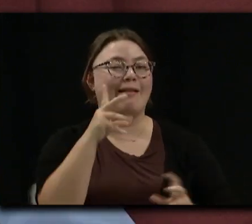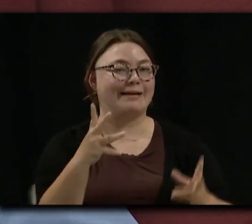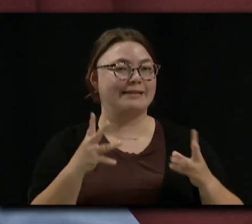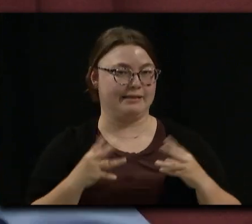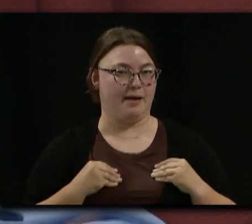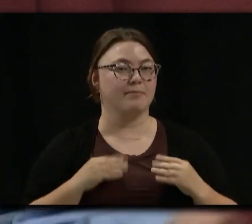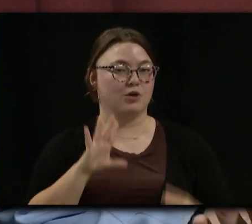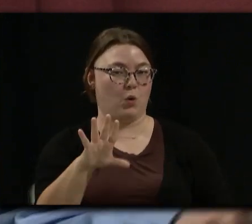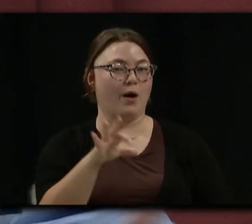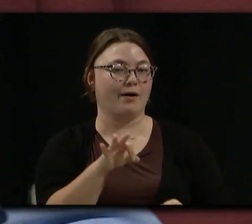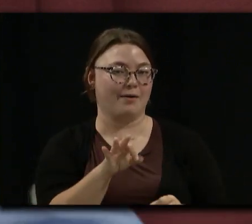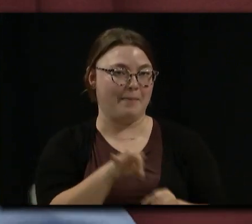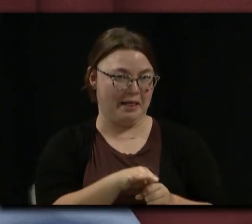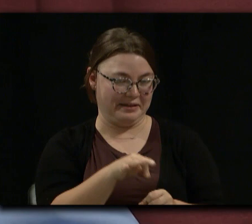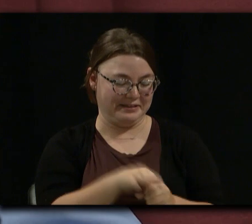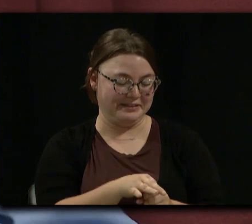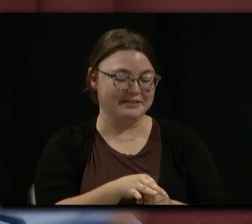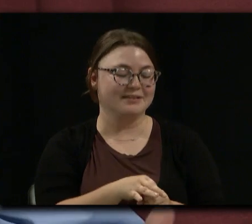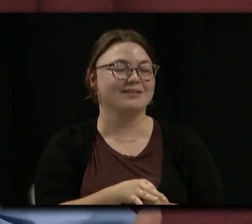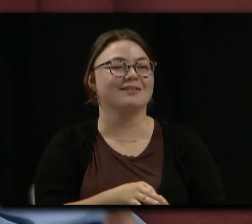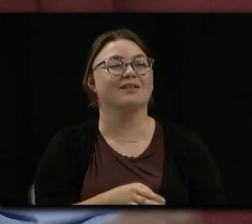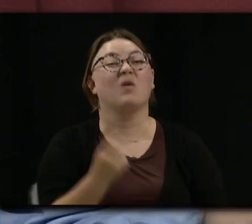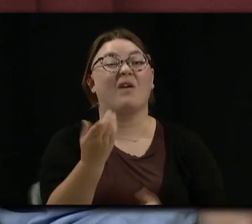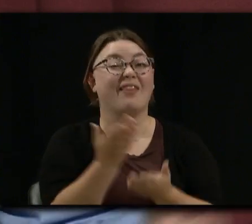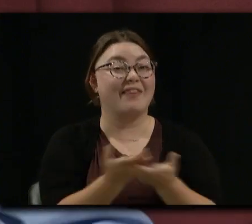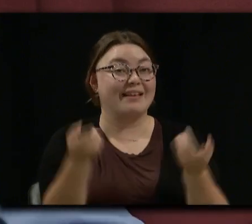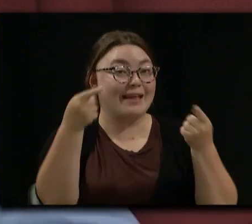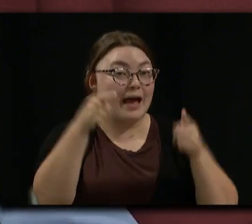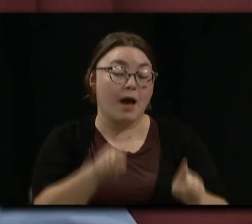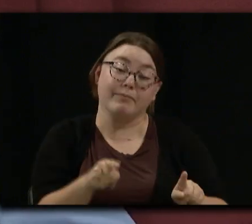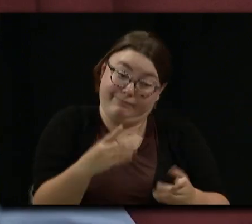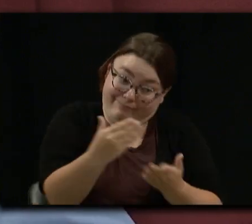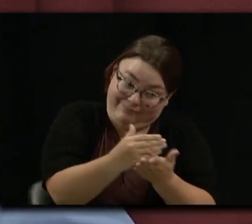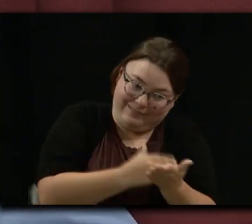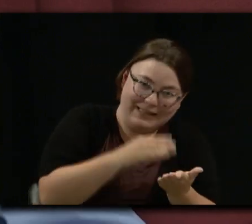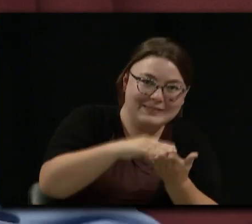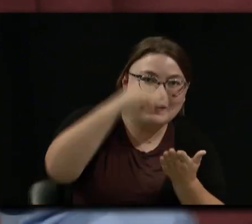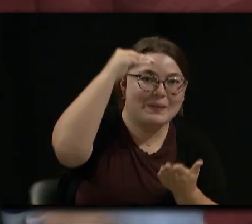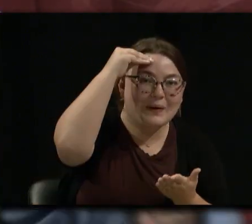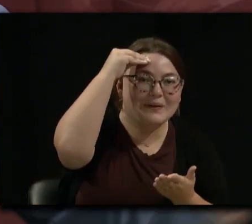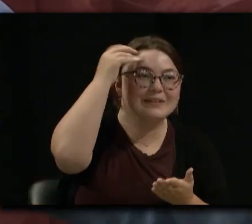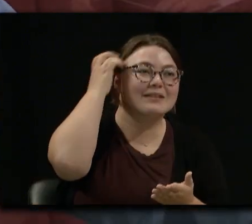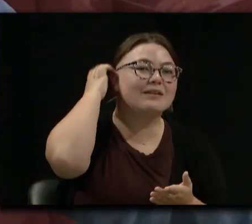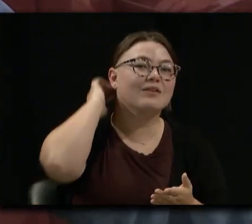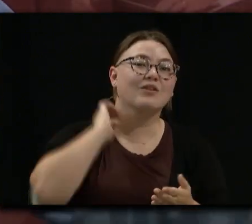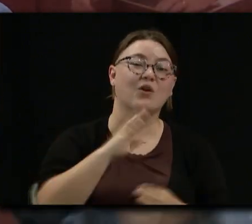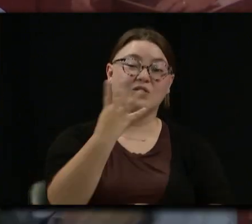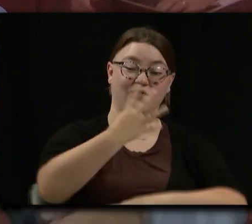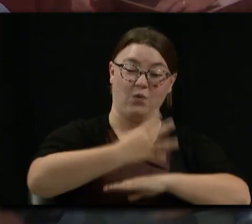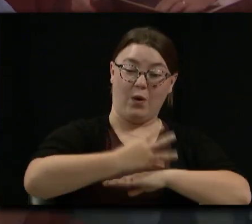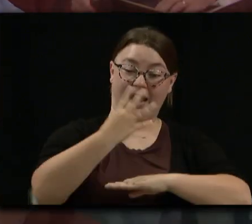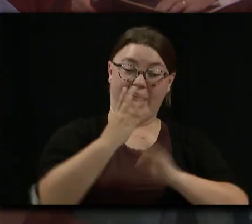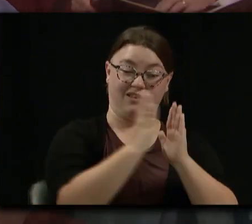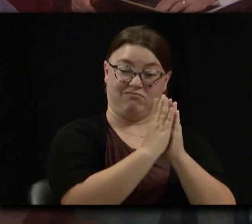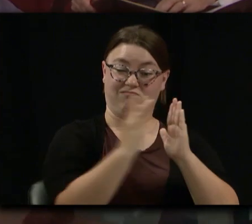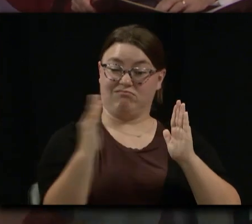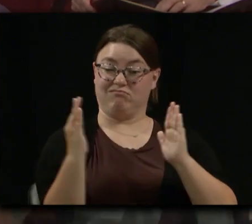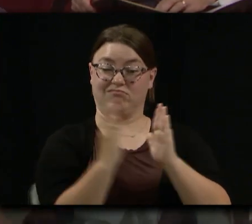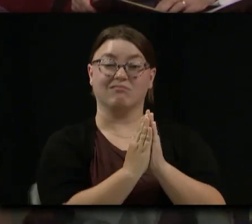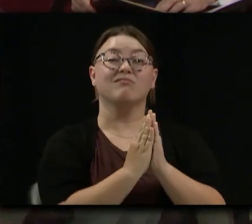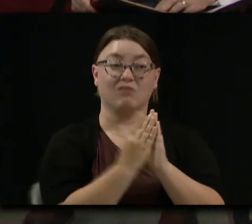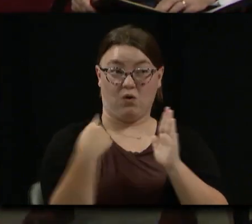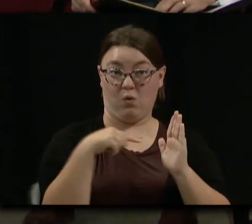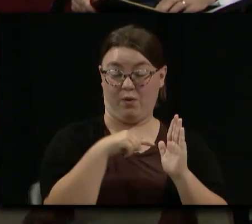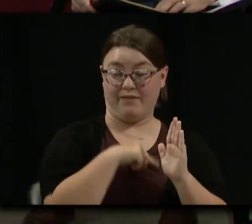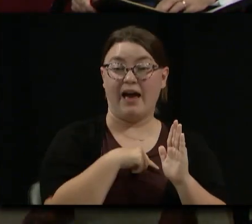and counted. And one of the big things that we saw, a lesson learned, those 4 days that we've had longer days, but